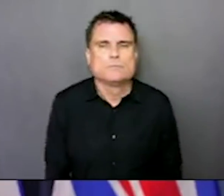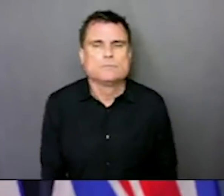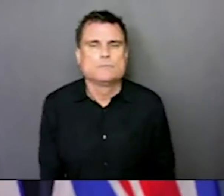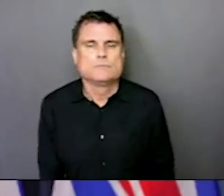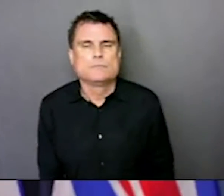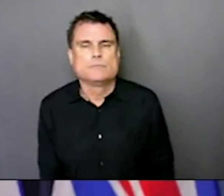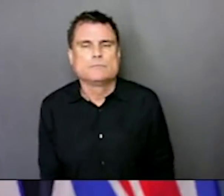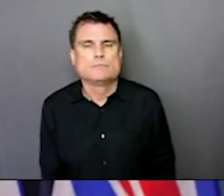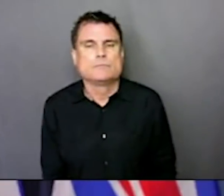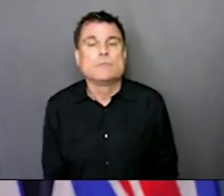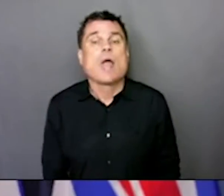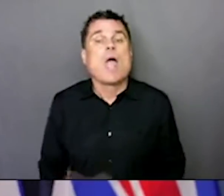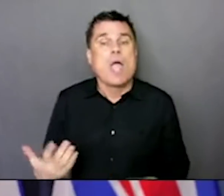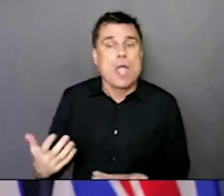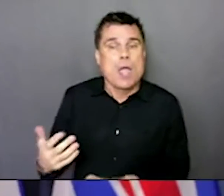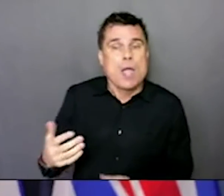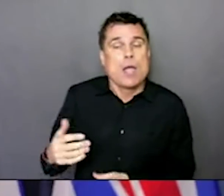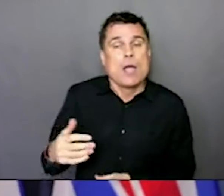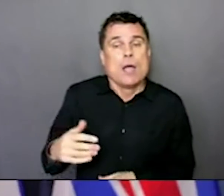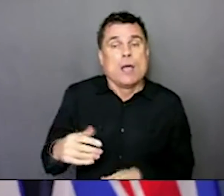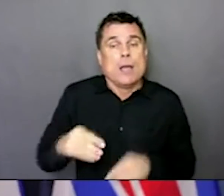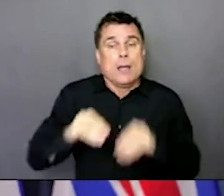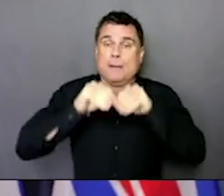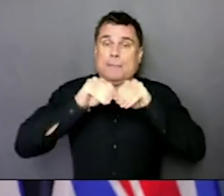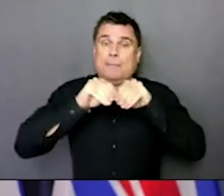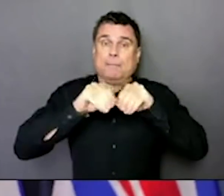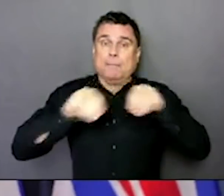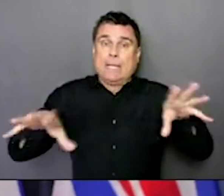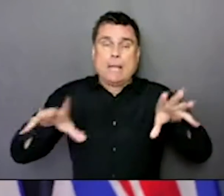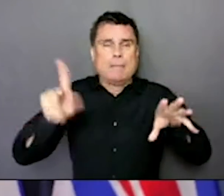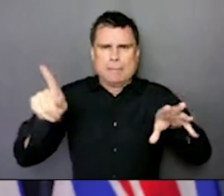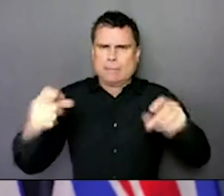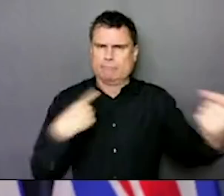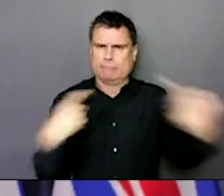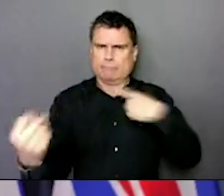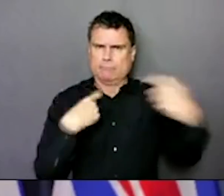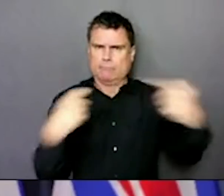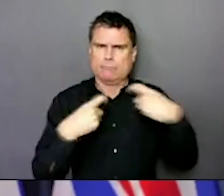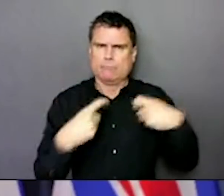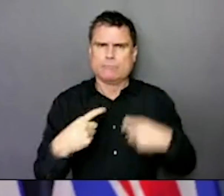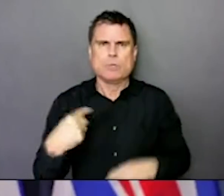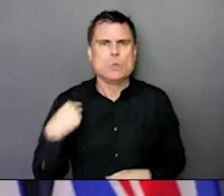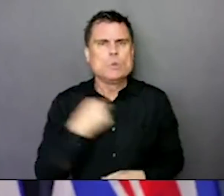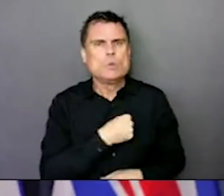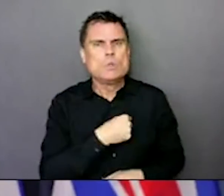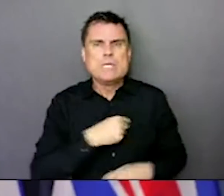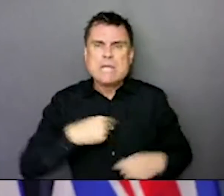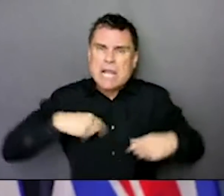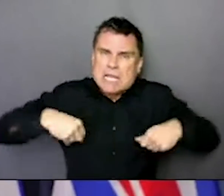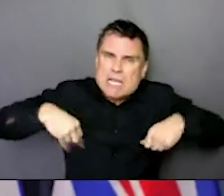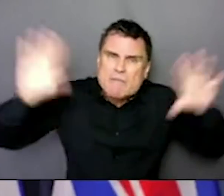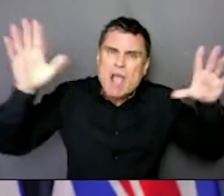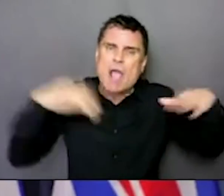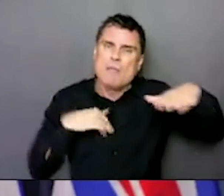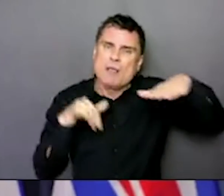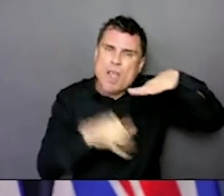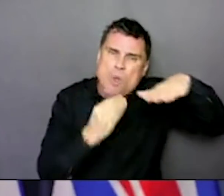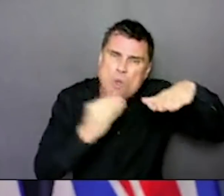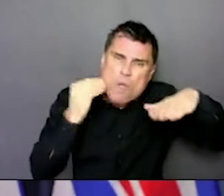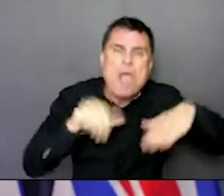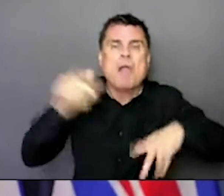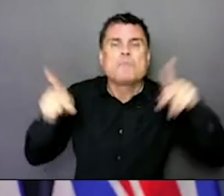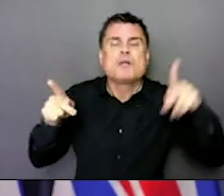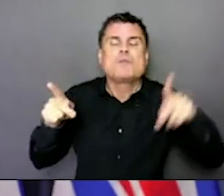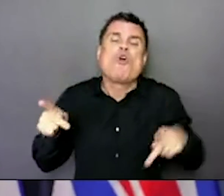about people coming from elsewhere when they're making sacrifices of their own. We saw a whole slew of